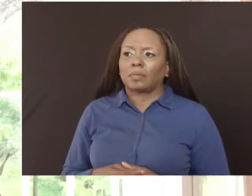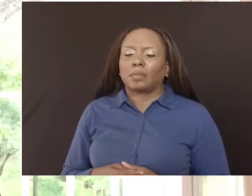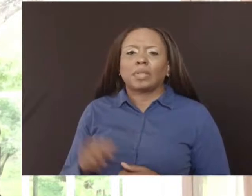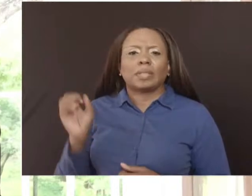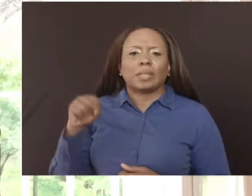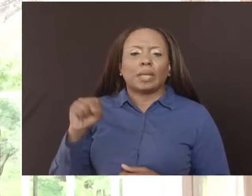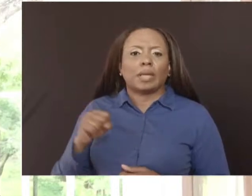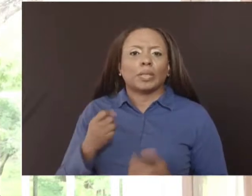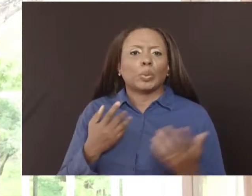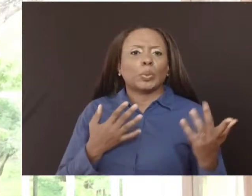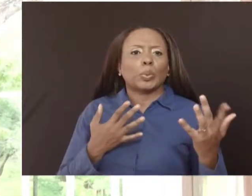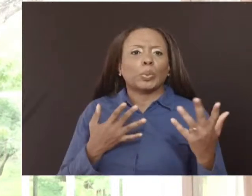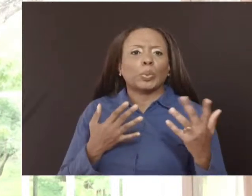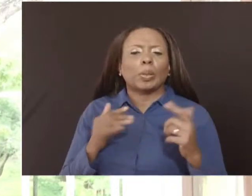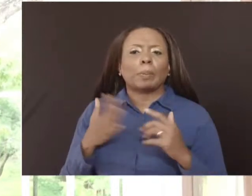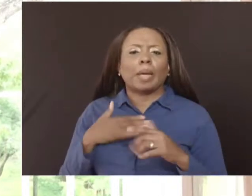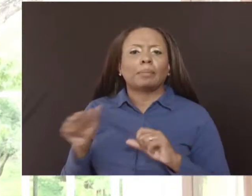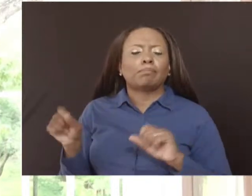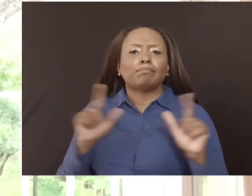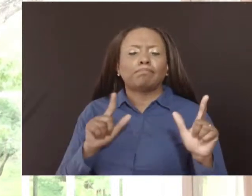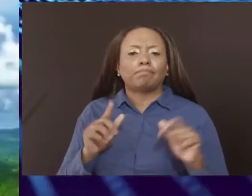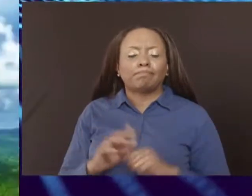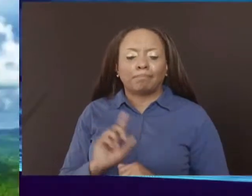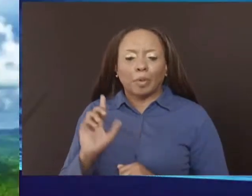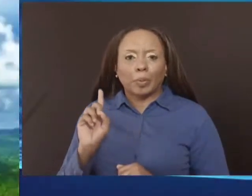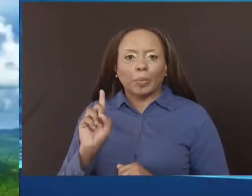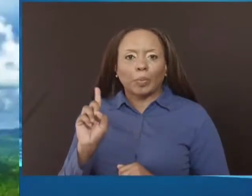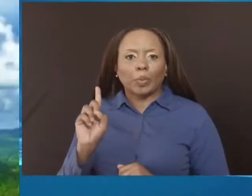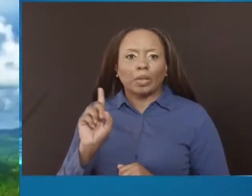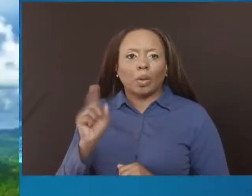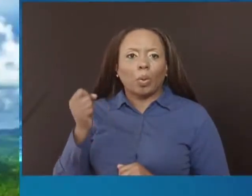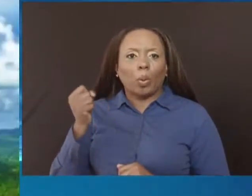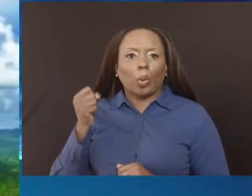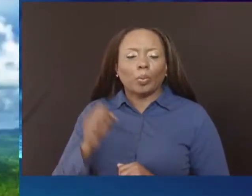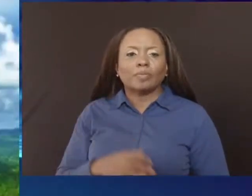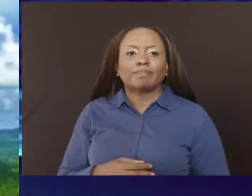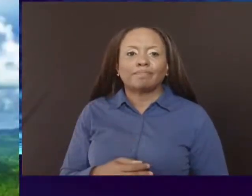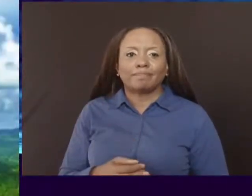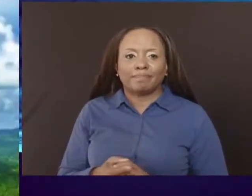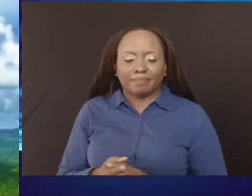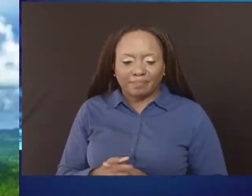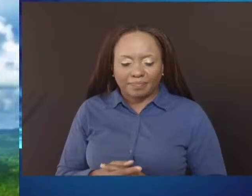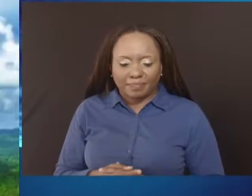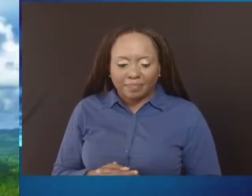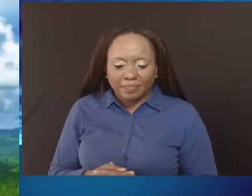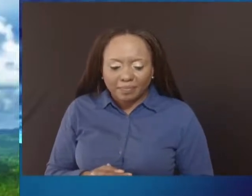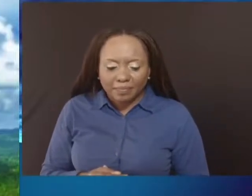Yes, I can. Just let me go back to that spreadsheet for you. Just give me one quick second.